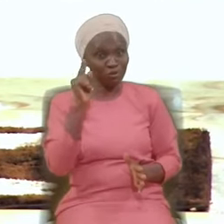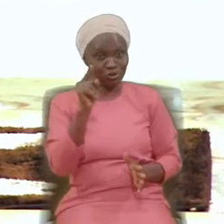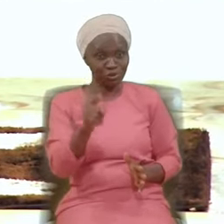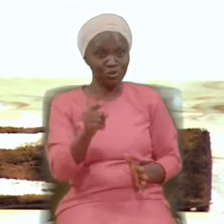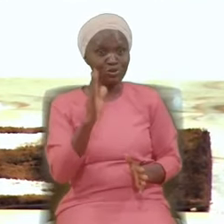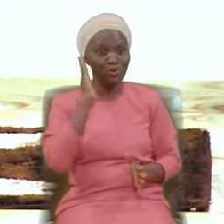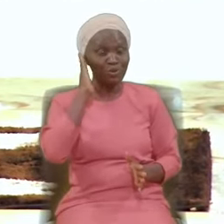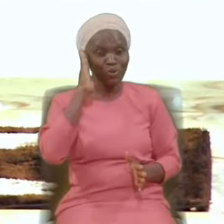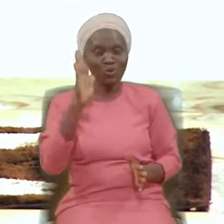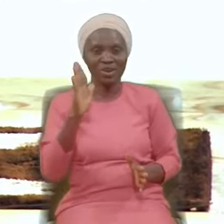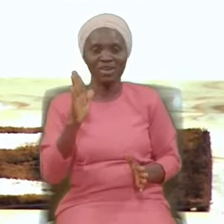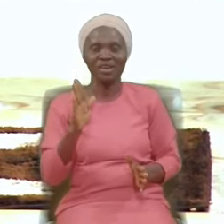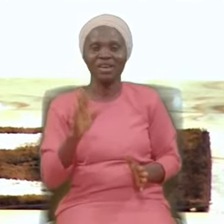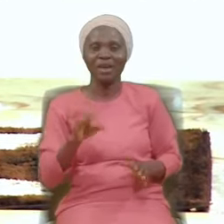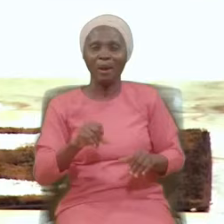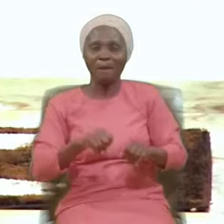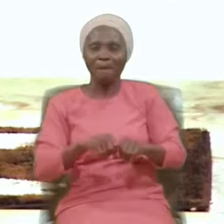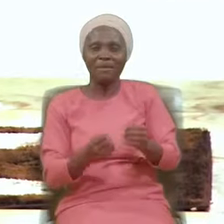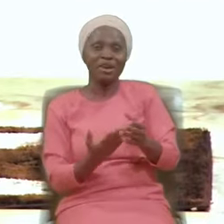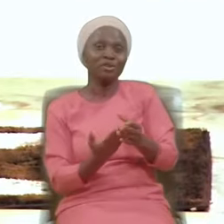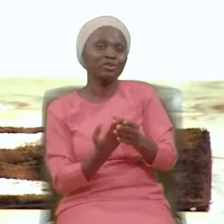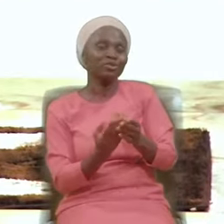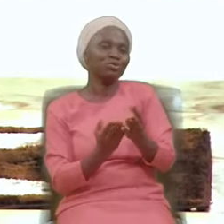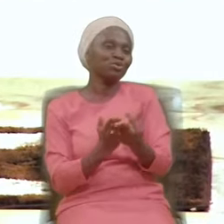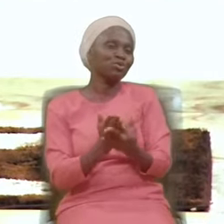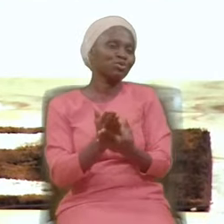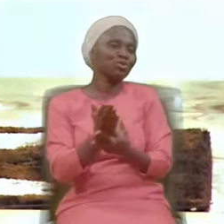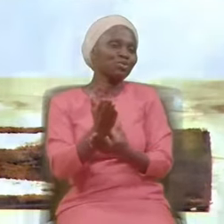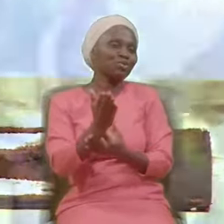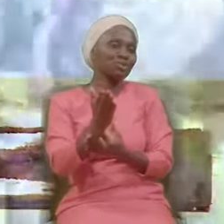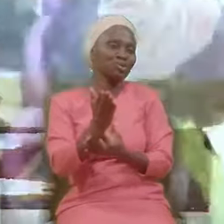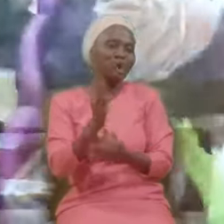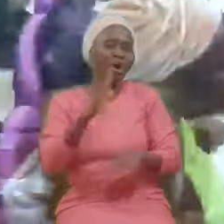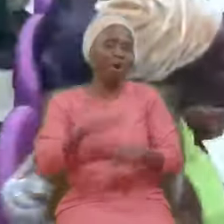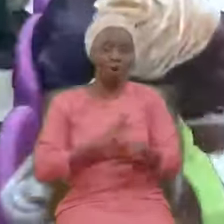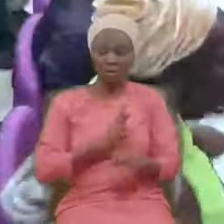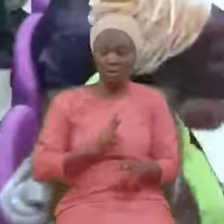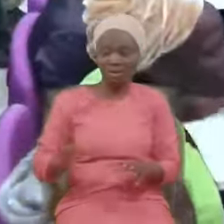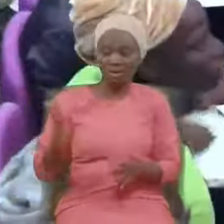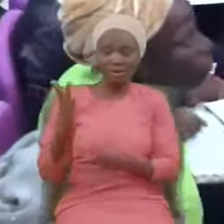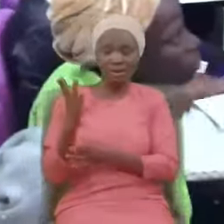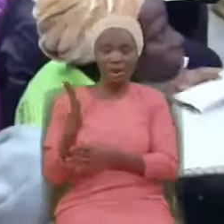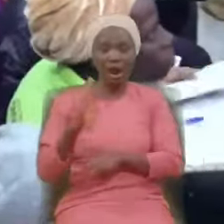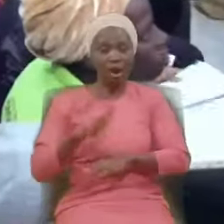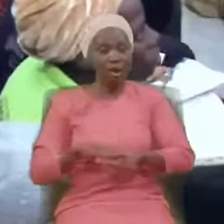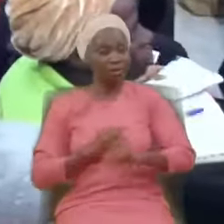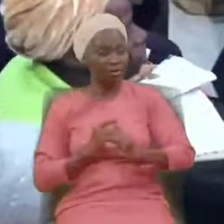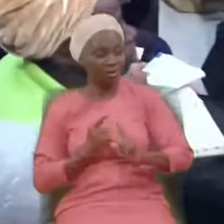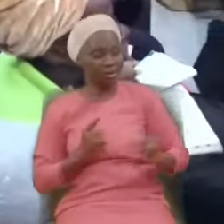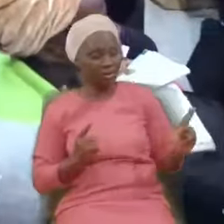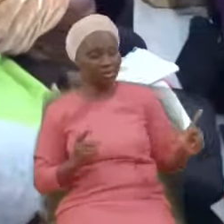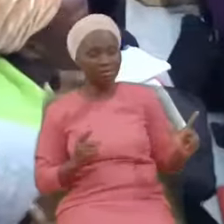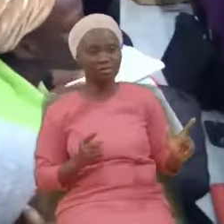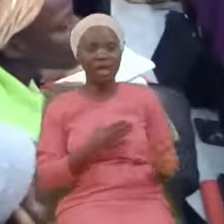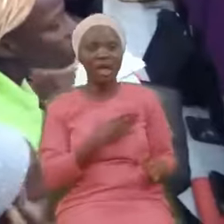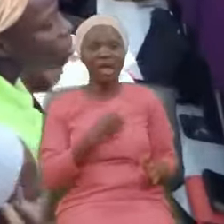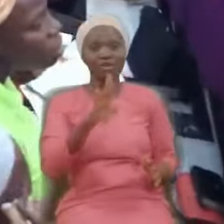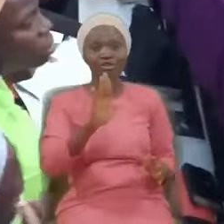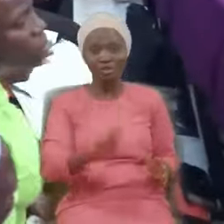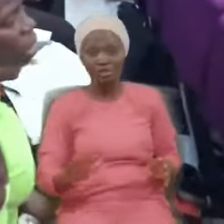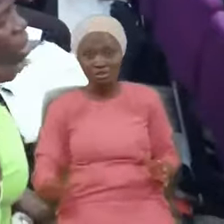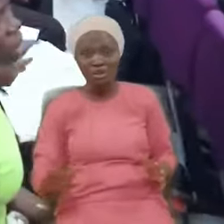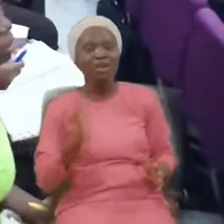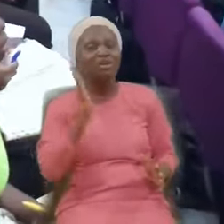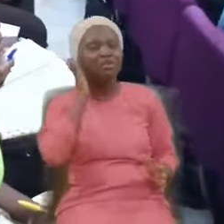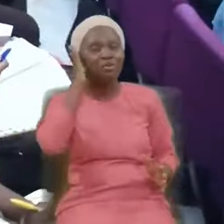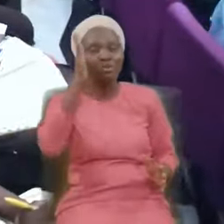on the right hand and on the left, and thy seed shall inherit the